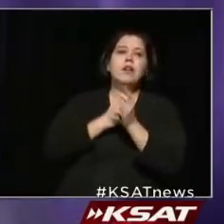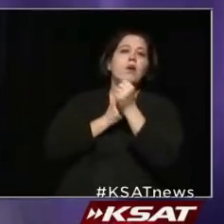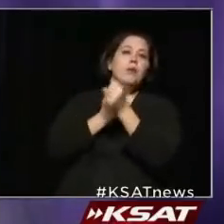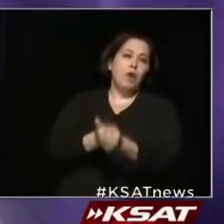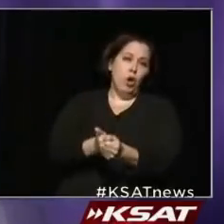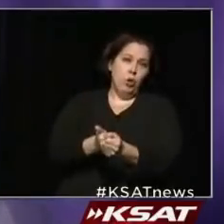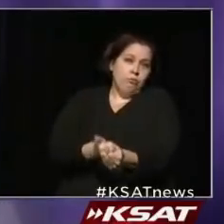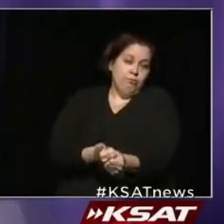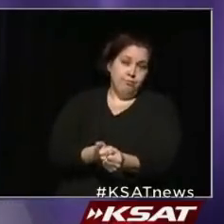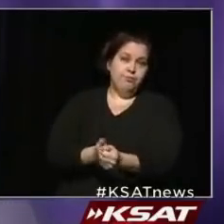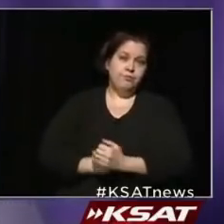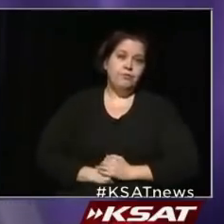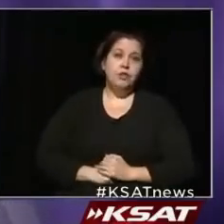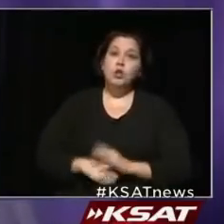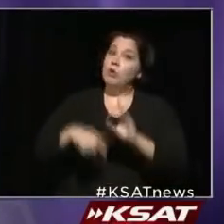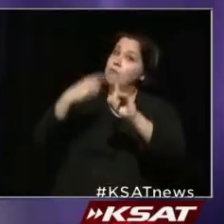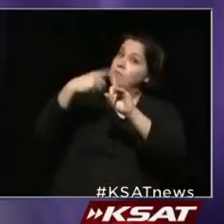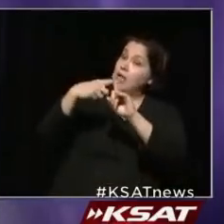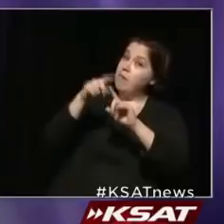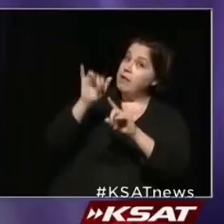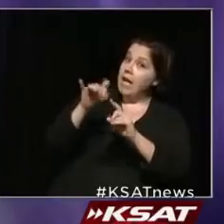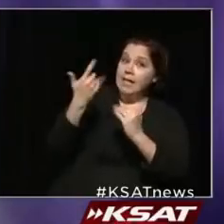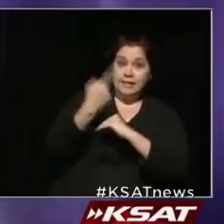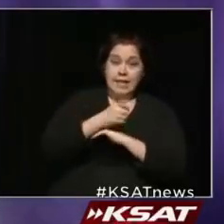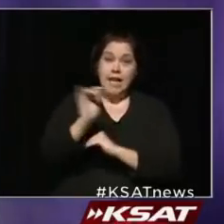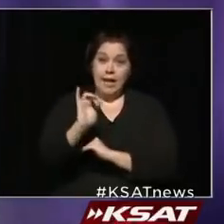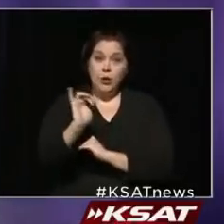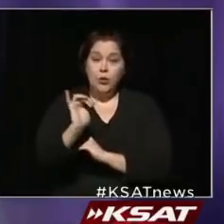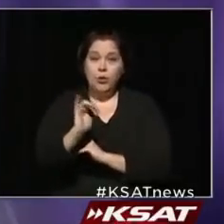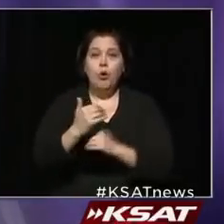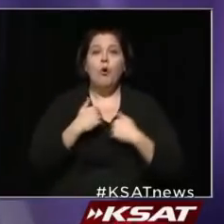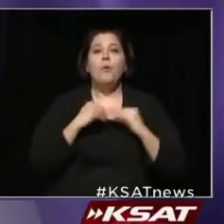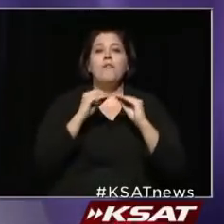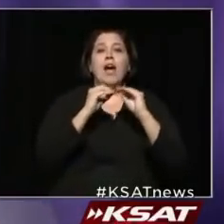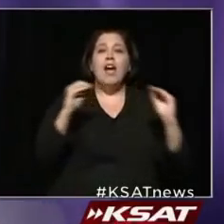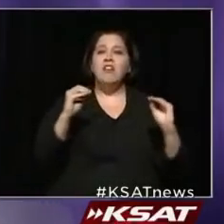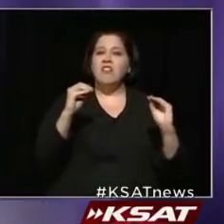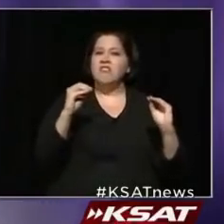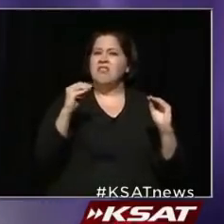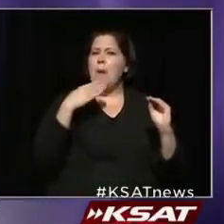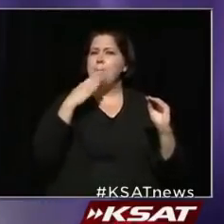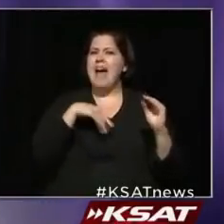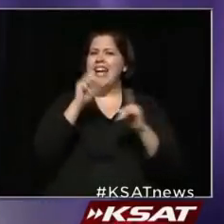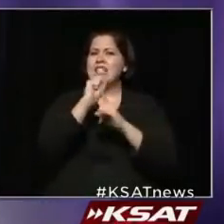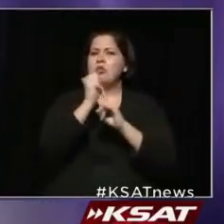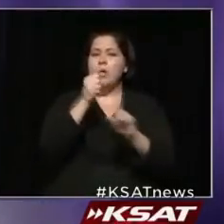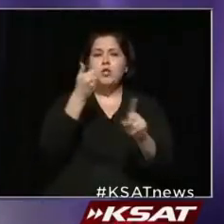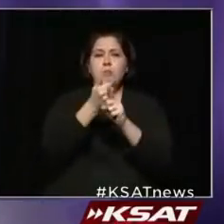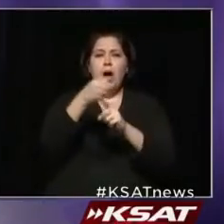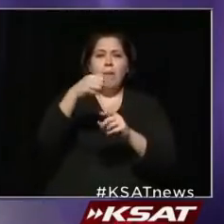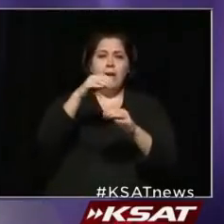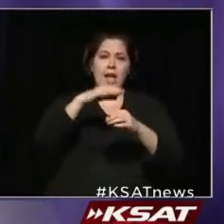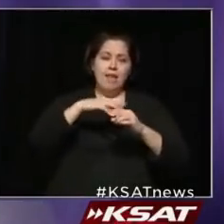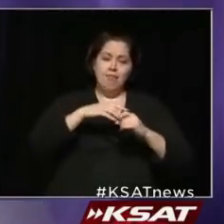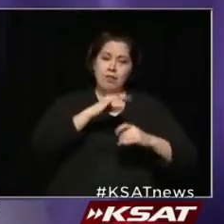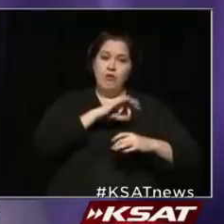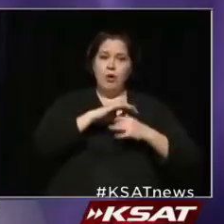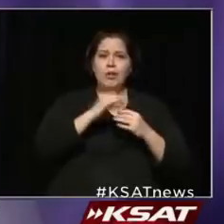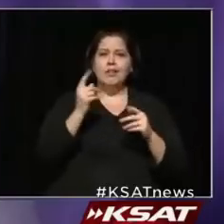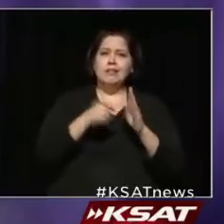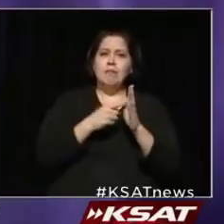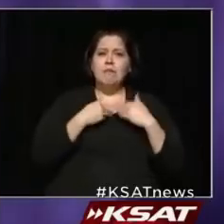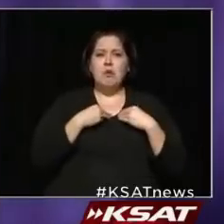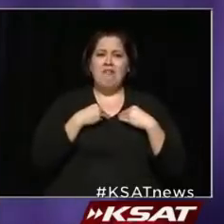So the good thing about it today, too, is that we've had no ugly incidents at the poll. You know, you always have this little squabble